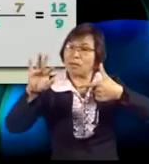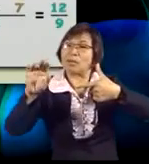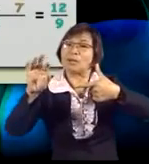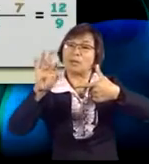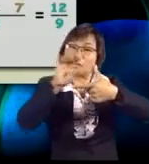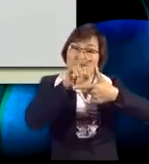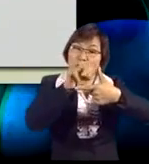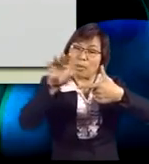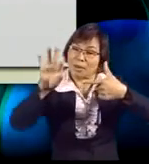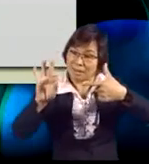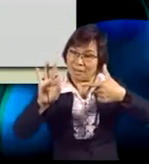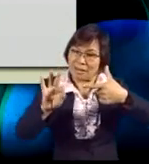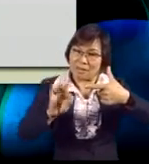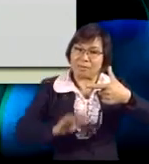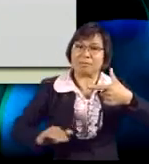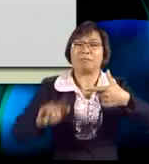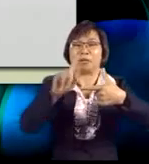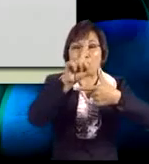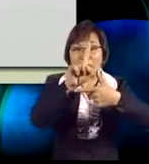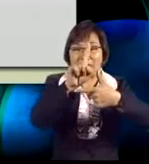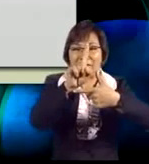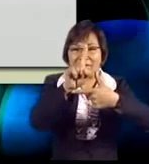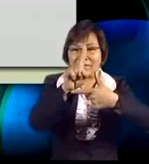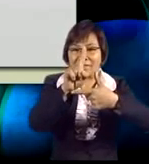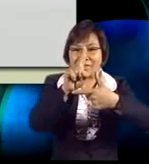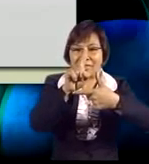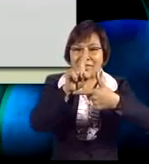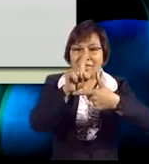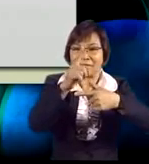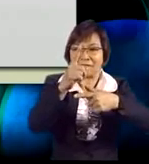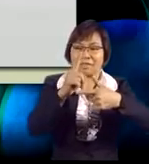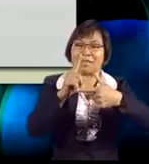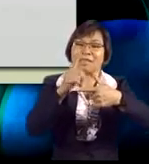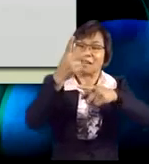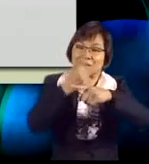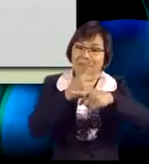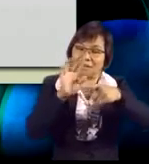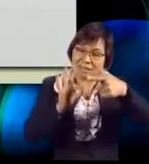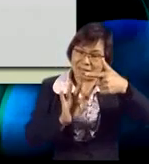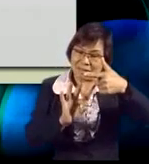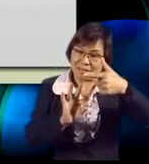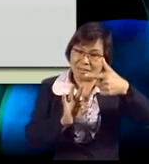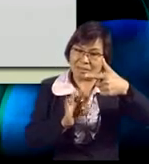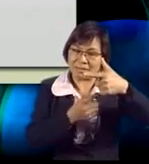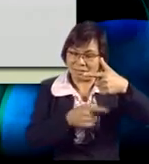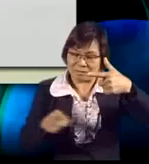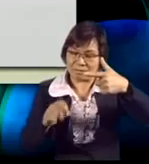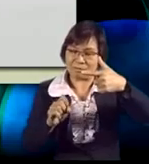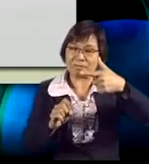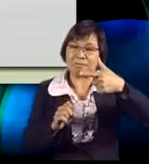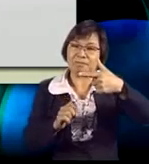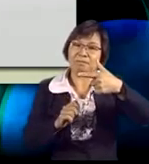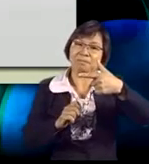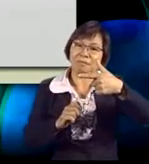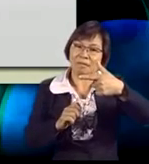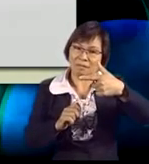denominator. So we divide 12 by 9. We put 1 on top. 1 times 9 is